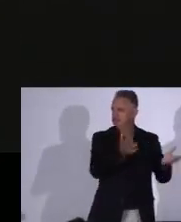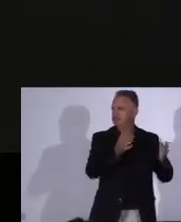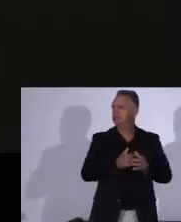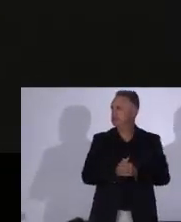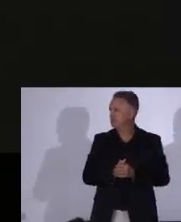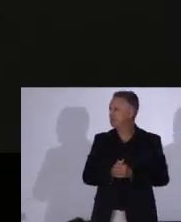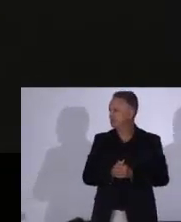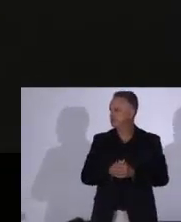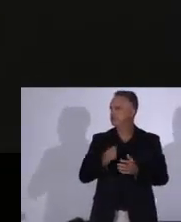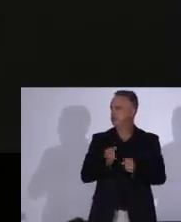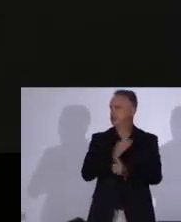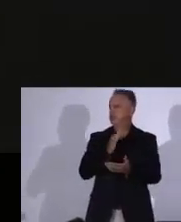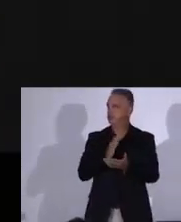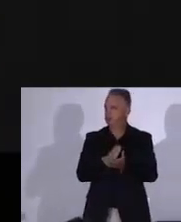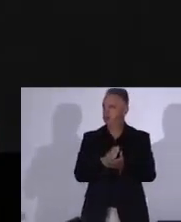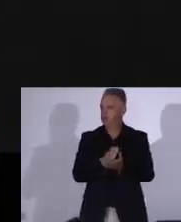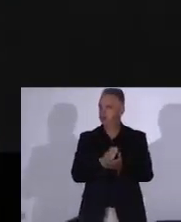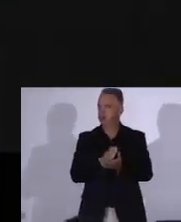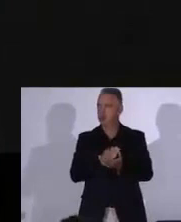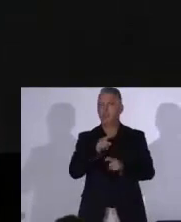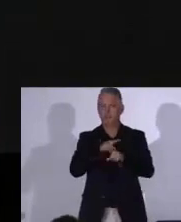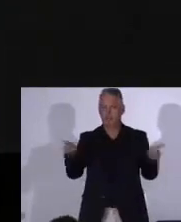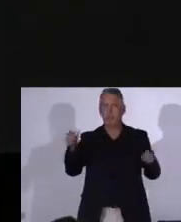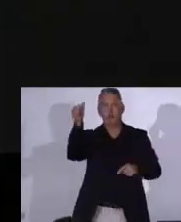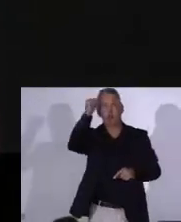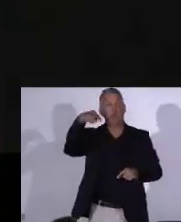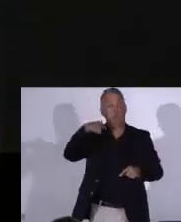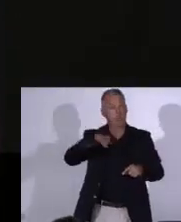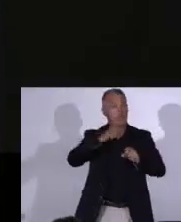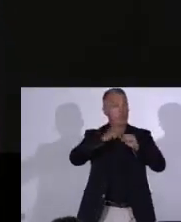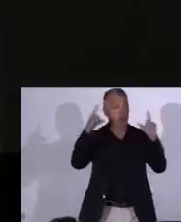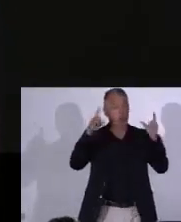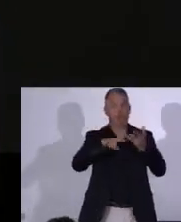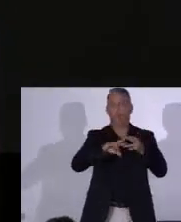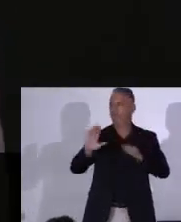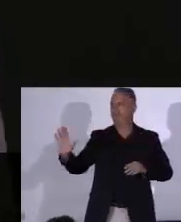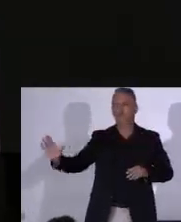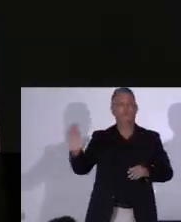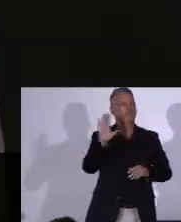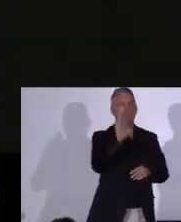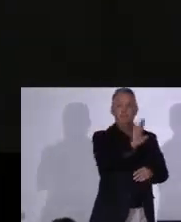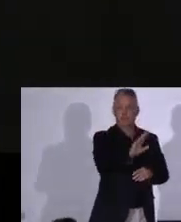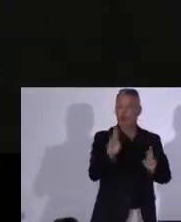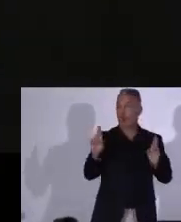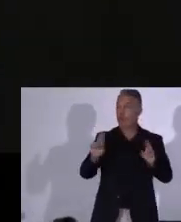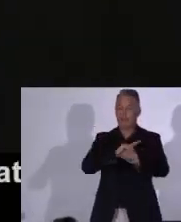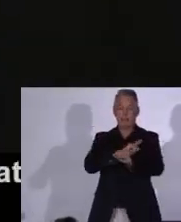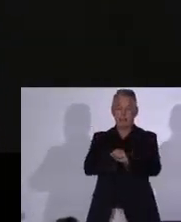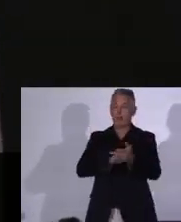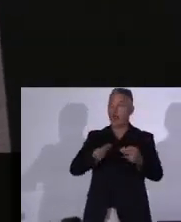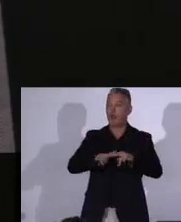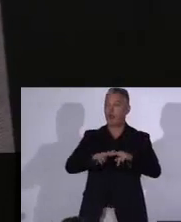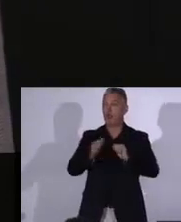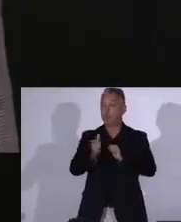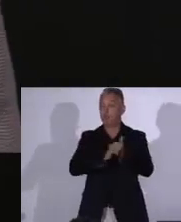we understand the impact that that has had and the trauma that that's caused. And we hope that through the power of sport, we can play some small